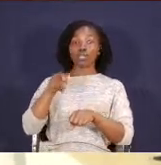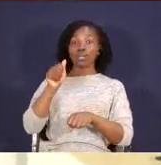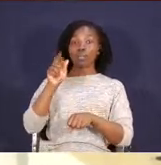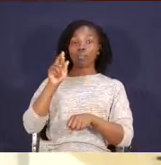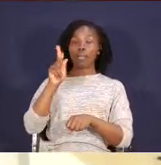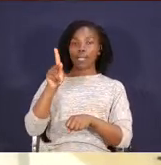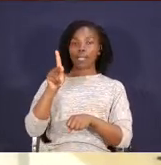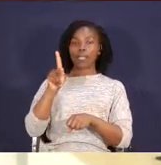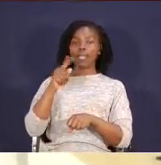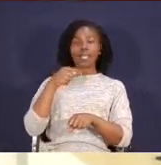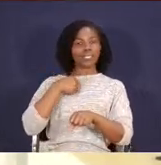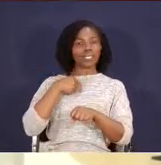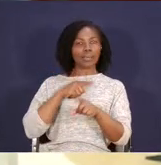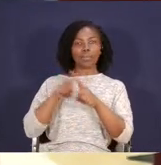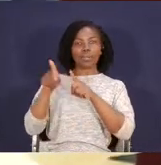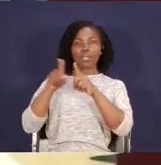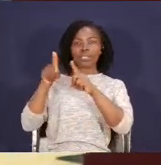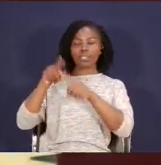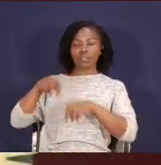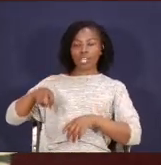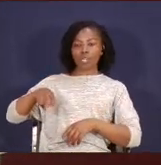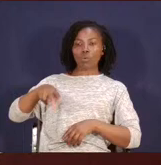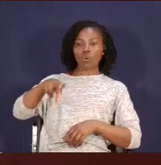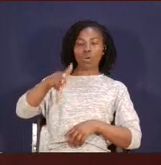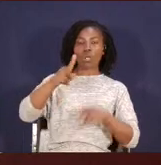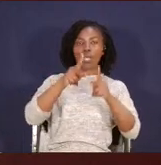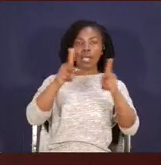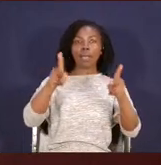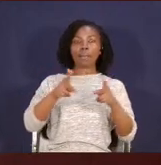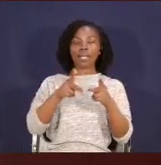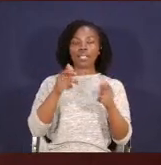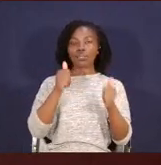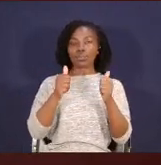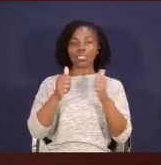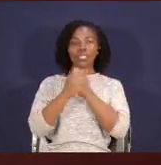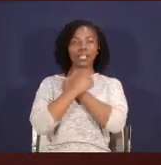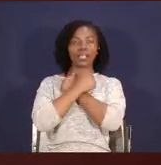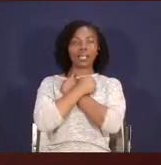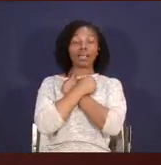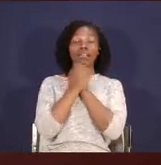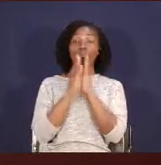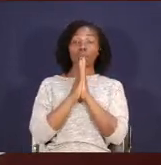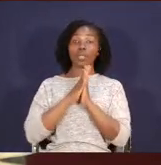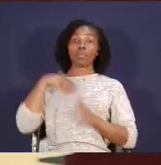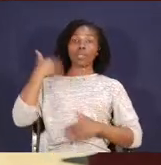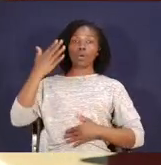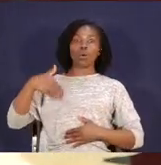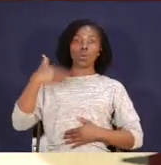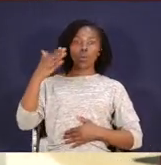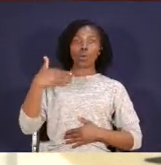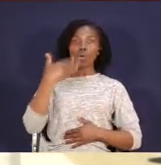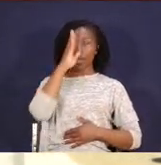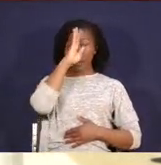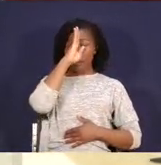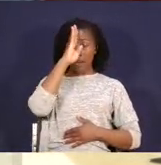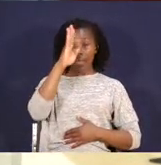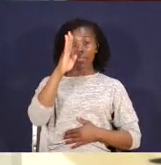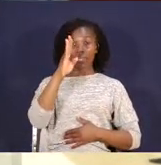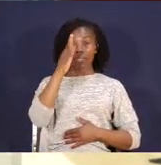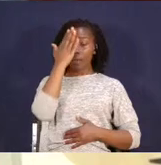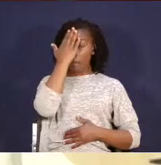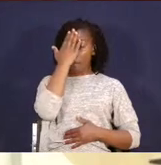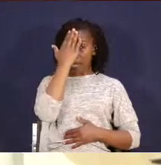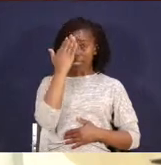the Safari Walk is a place I like praying. Every Monday, I go praying. And I took time walking around, you